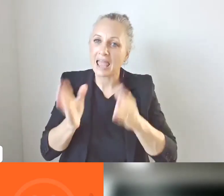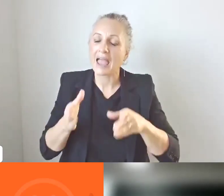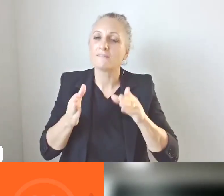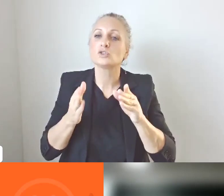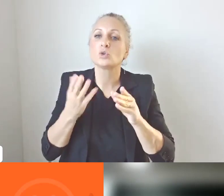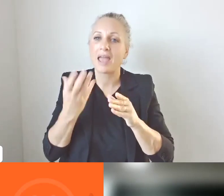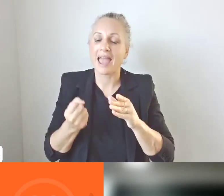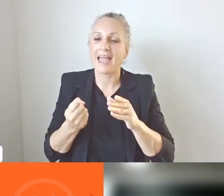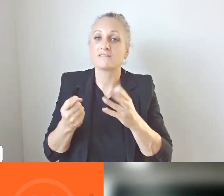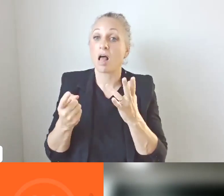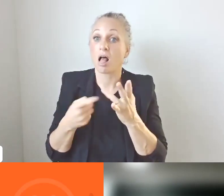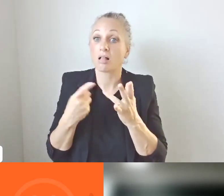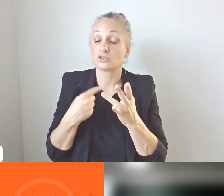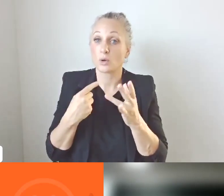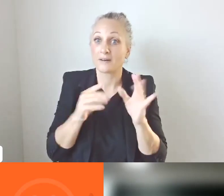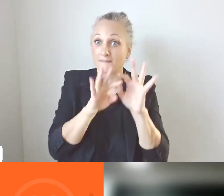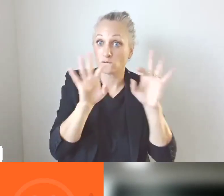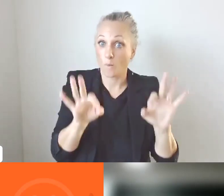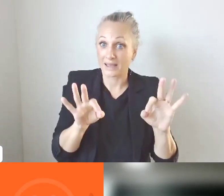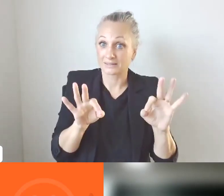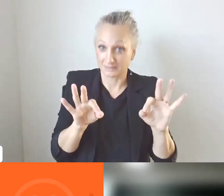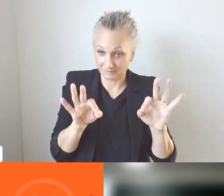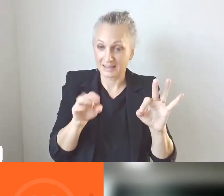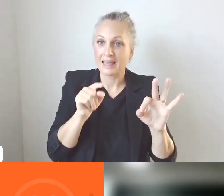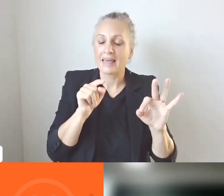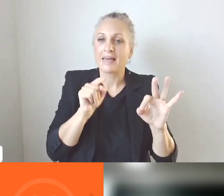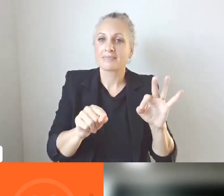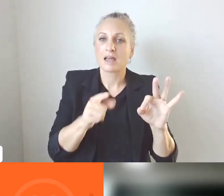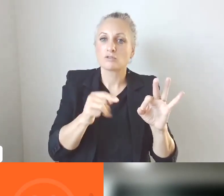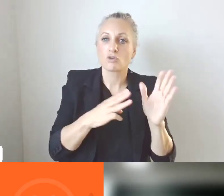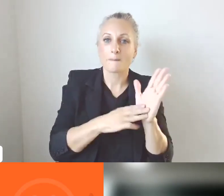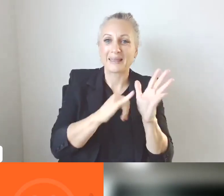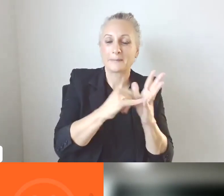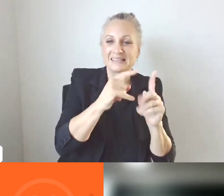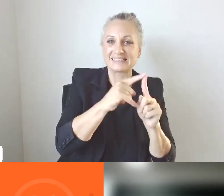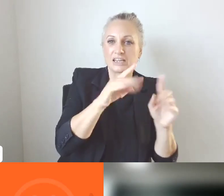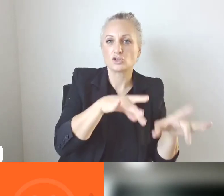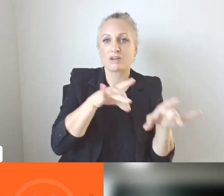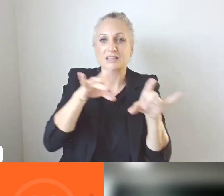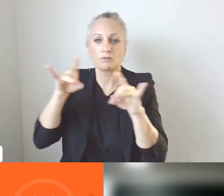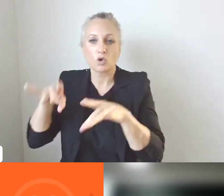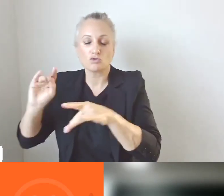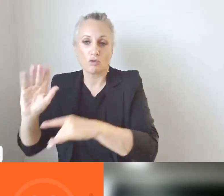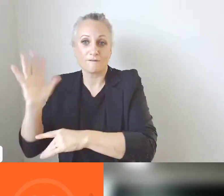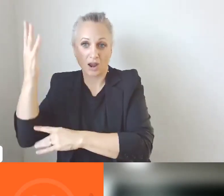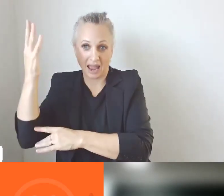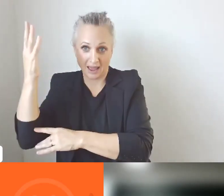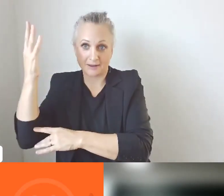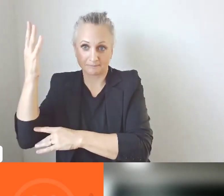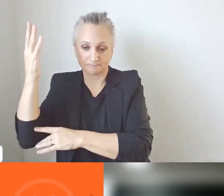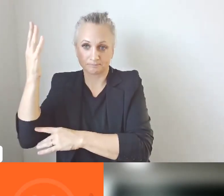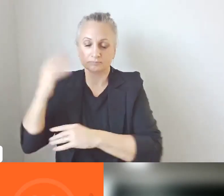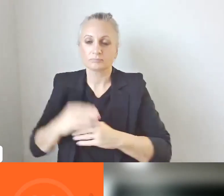been transferred from MSD to Whaikaha. And we are really